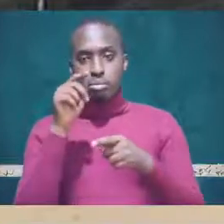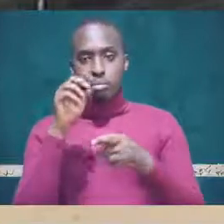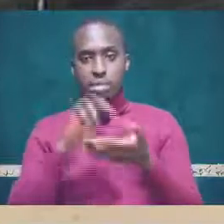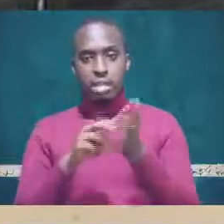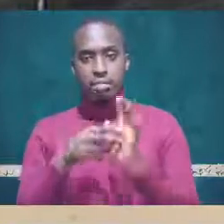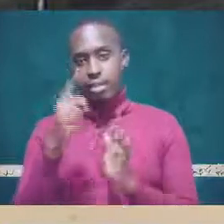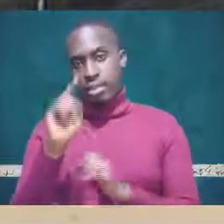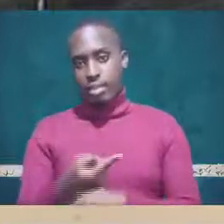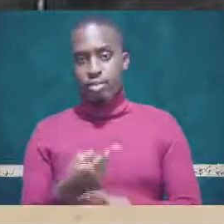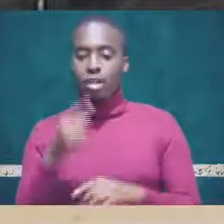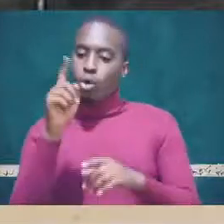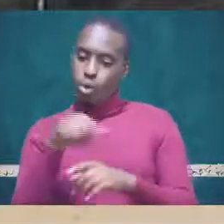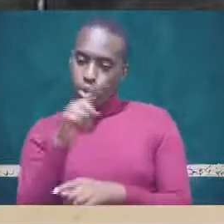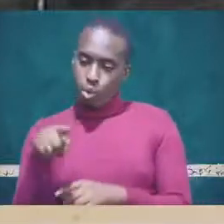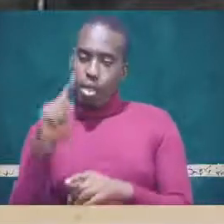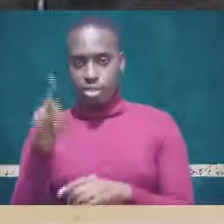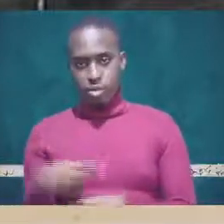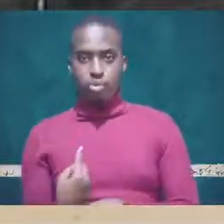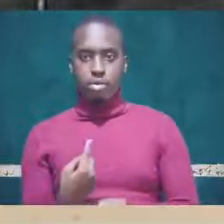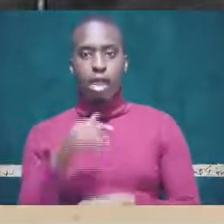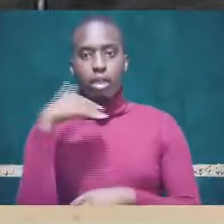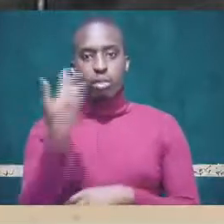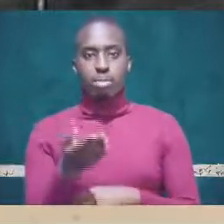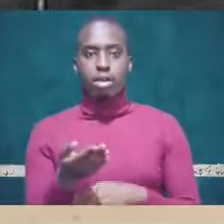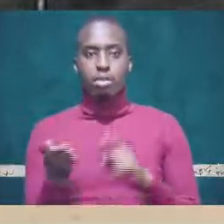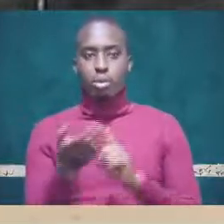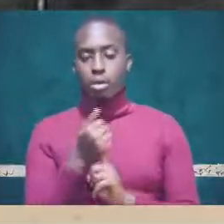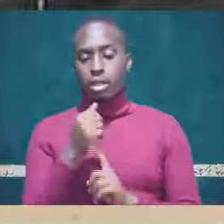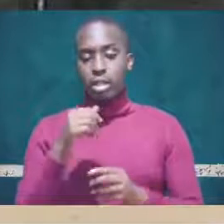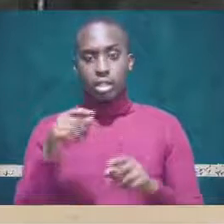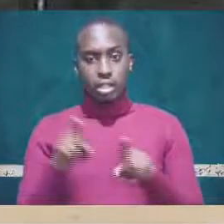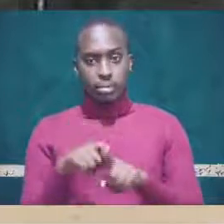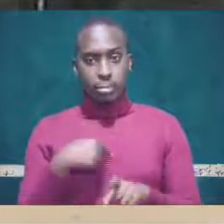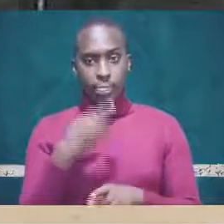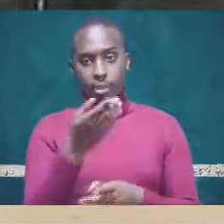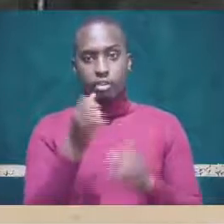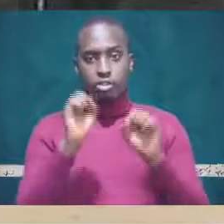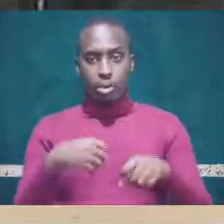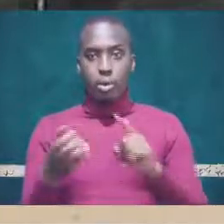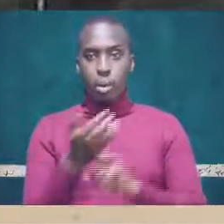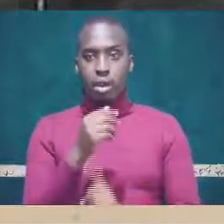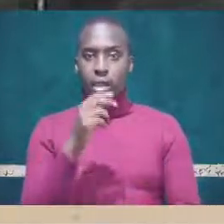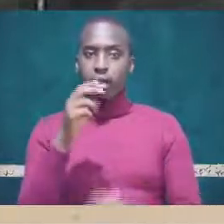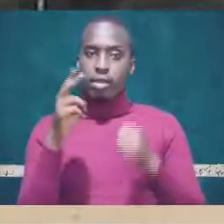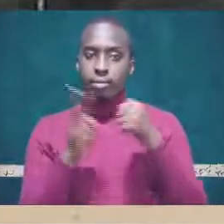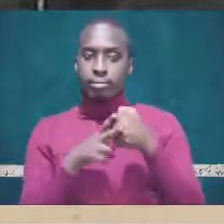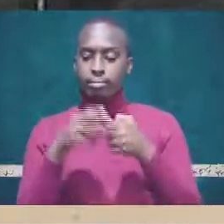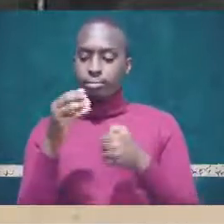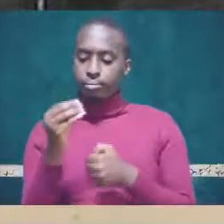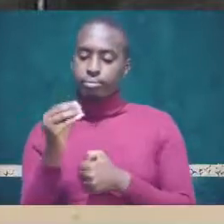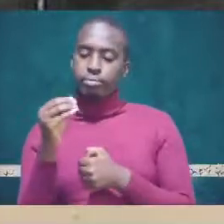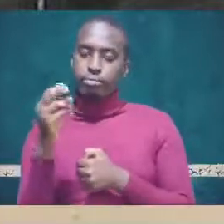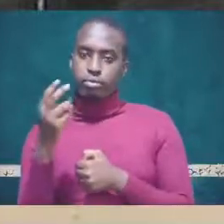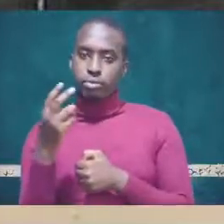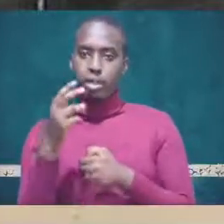by 1,000. And that is joules. And according to me, this is going to be 720 because the decimal